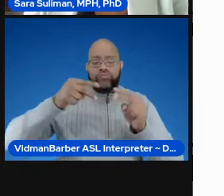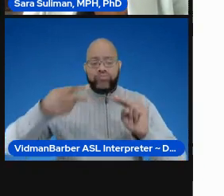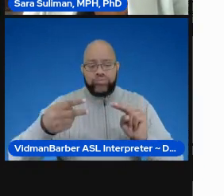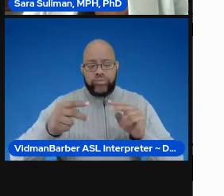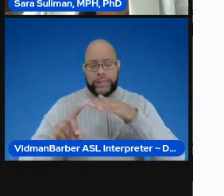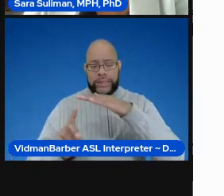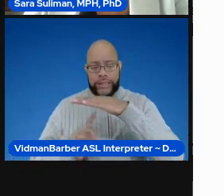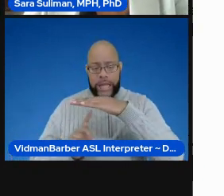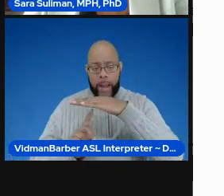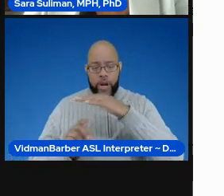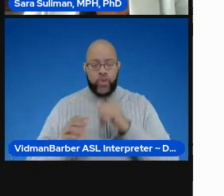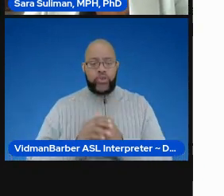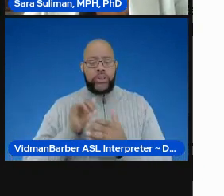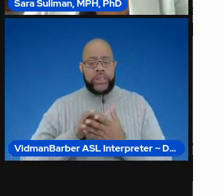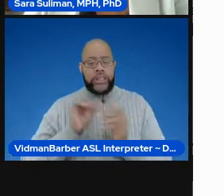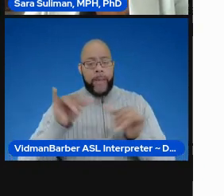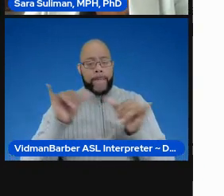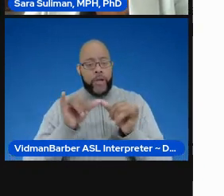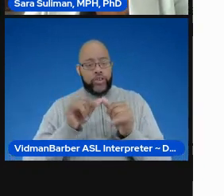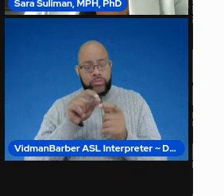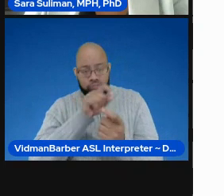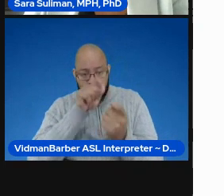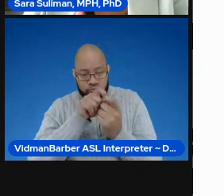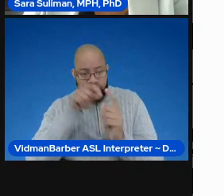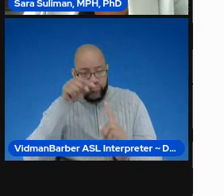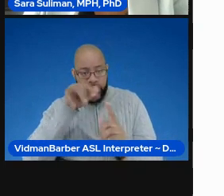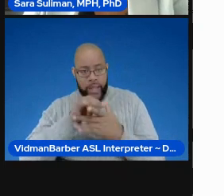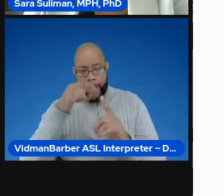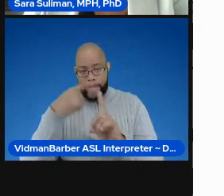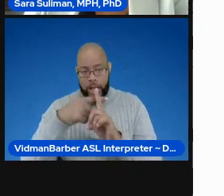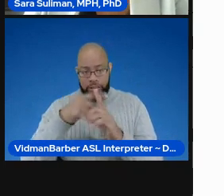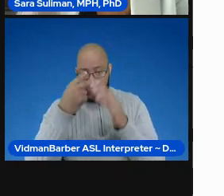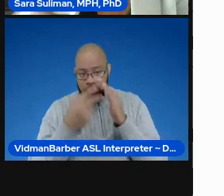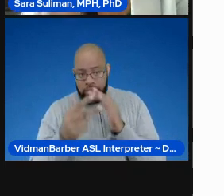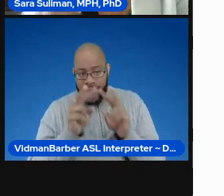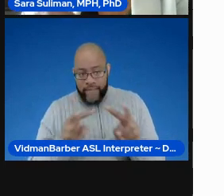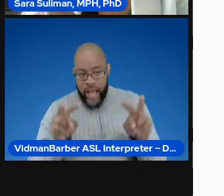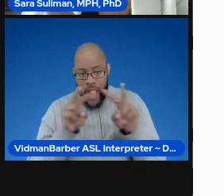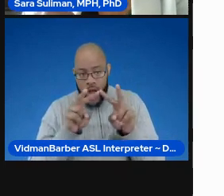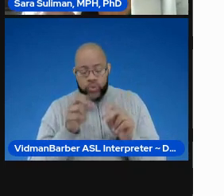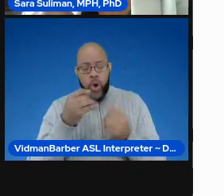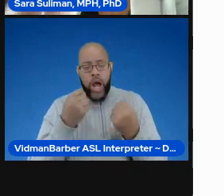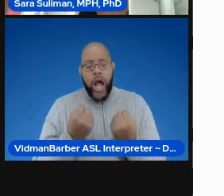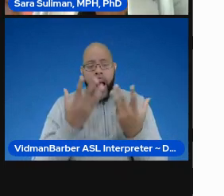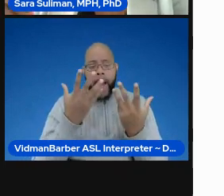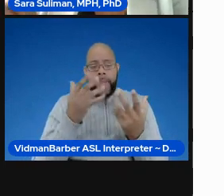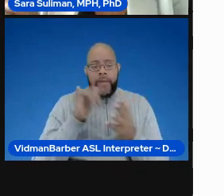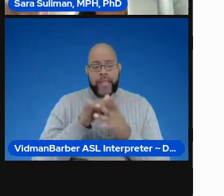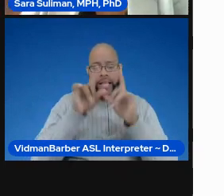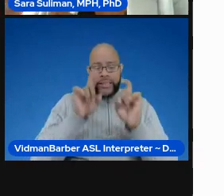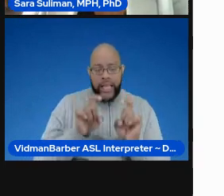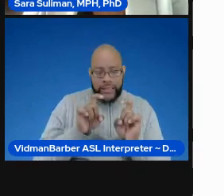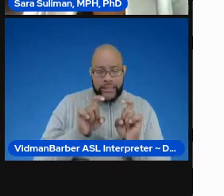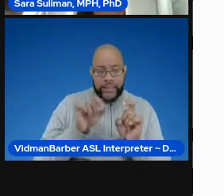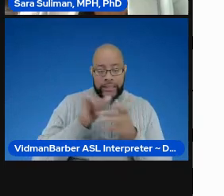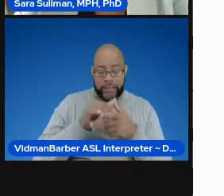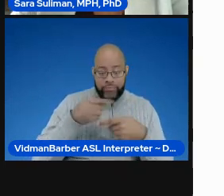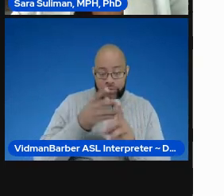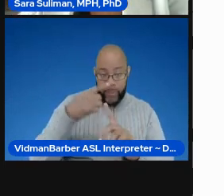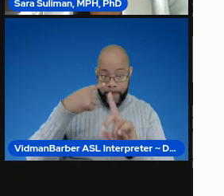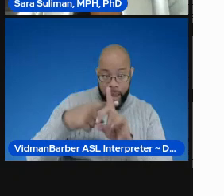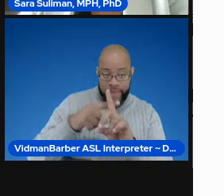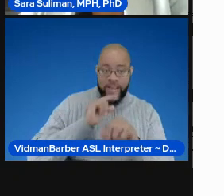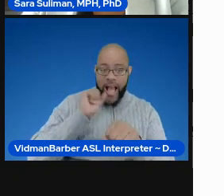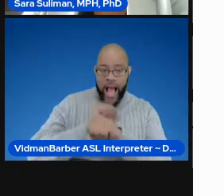denominator. So then you can measure precision, which is the positive predictive value. So how many of the tests that came out positive